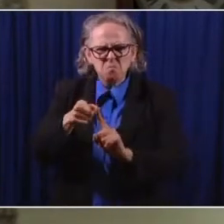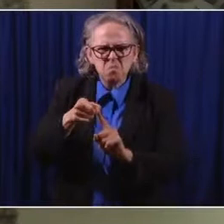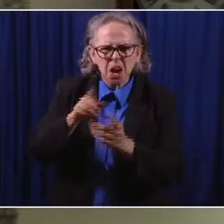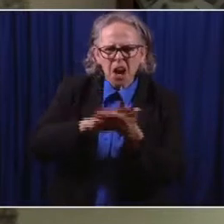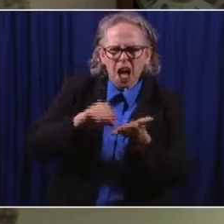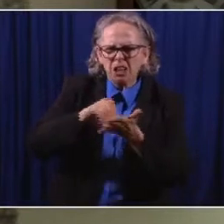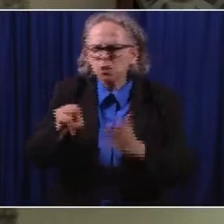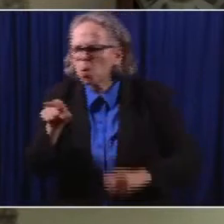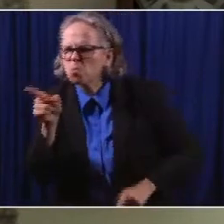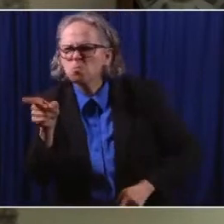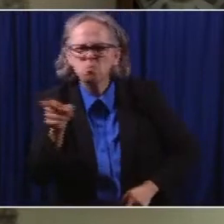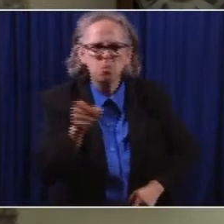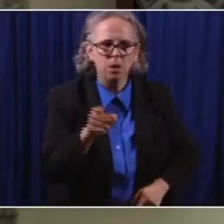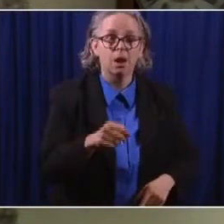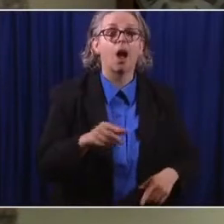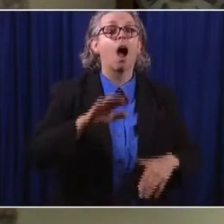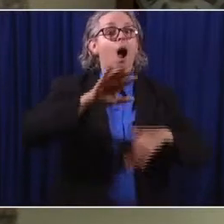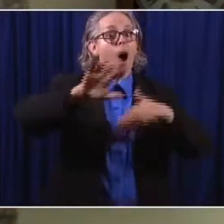responsibility.